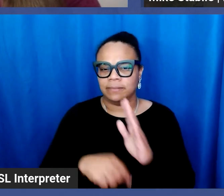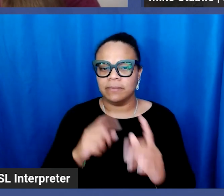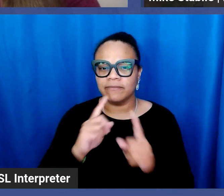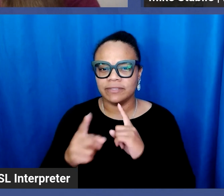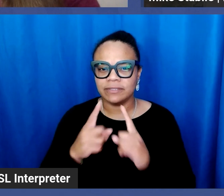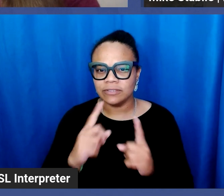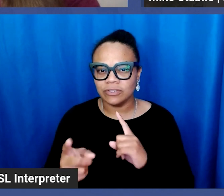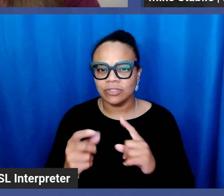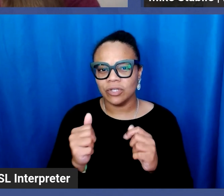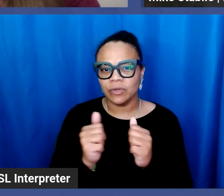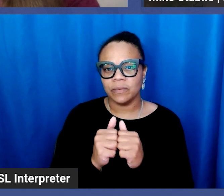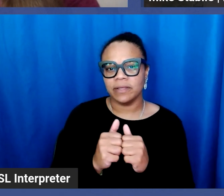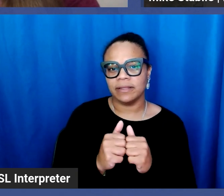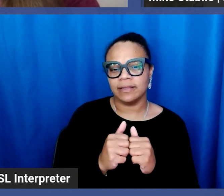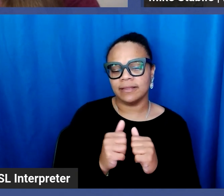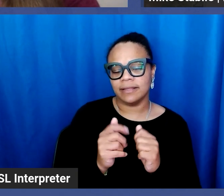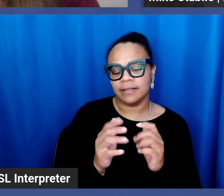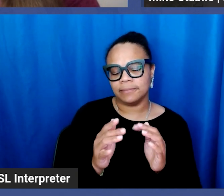with, obviously,